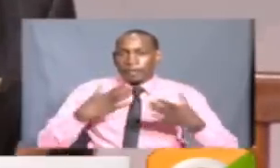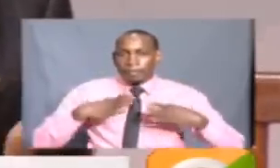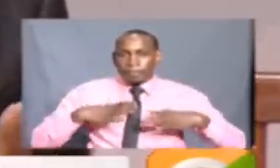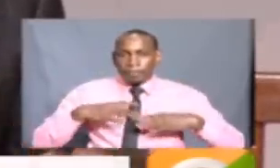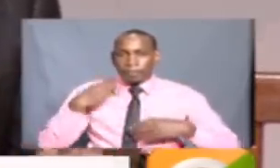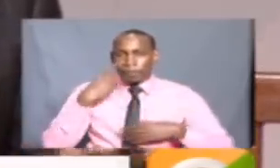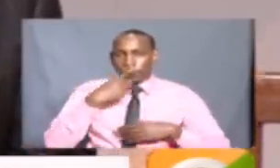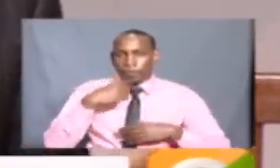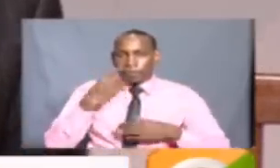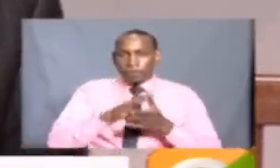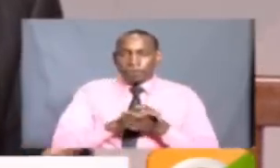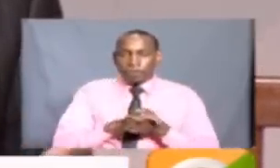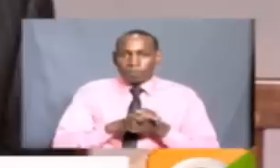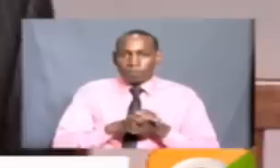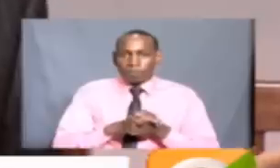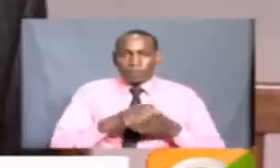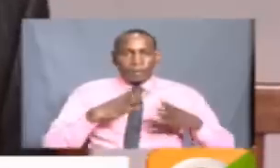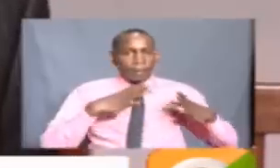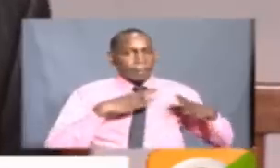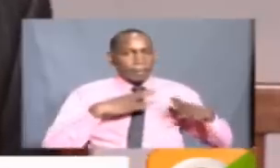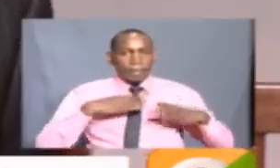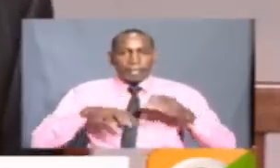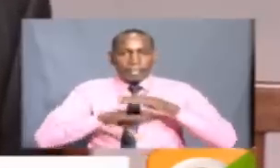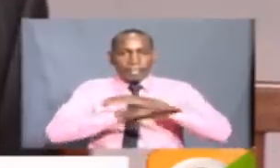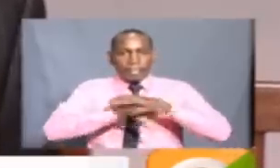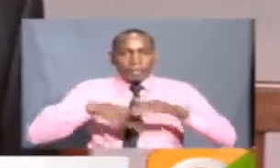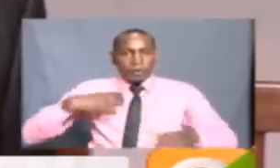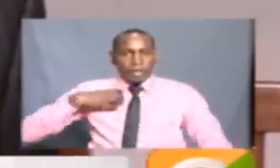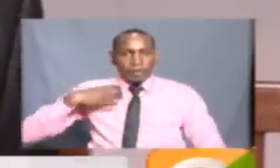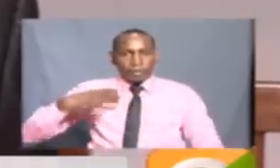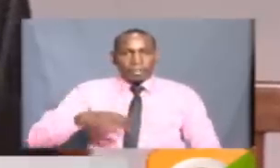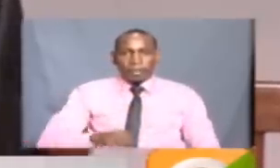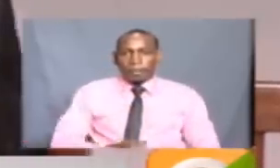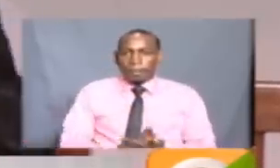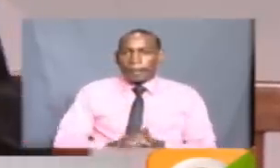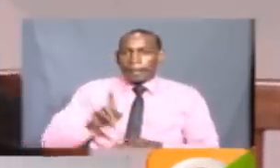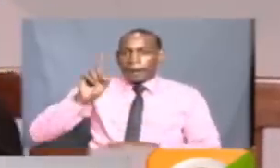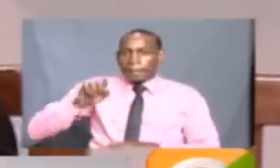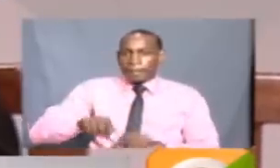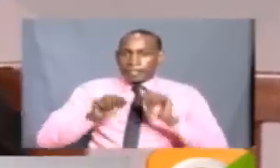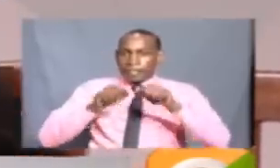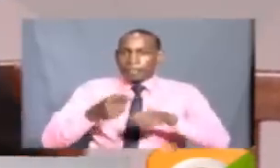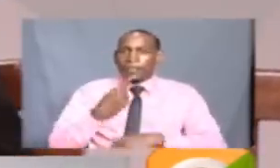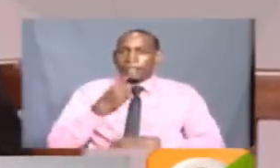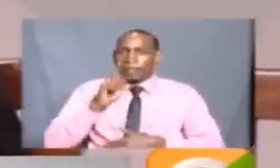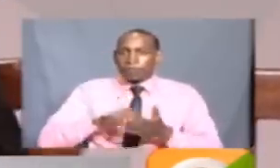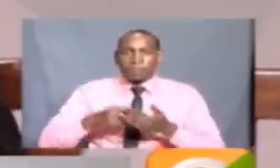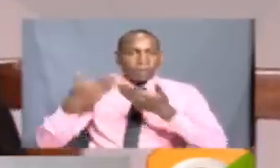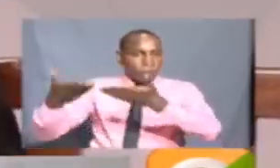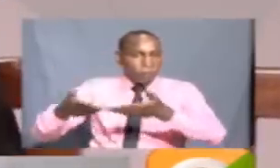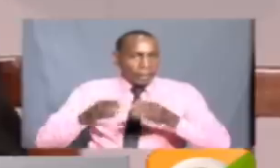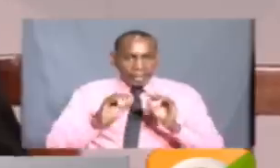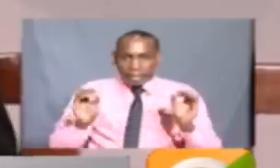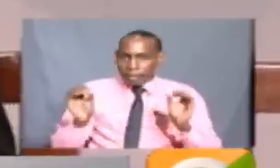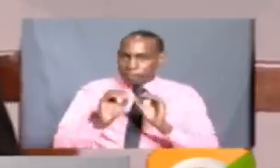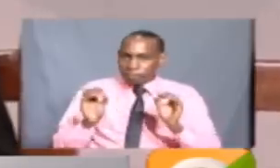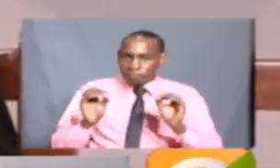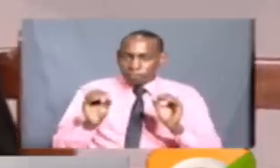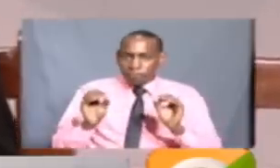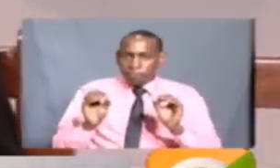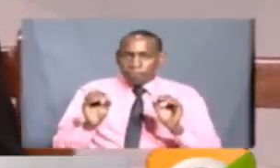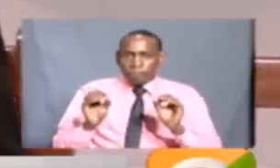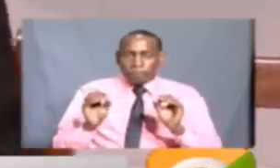flaunt their ill-gotten, their stolen wealth. Yeah. We must be able to say you will not be welcome into our